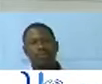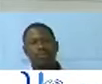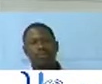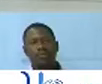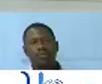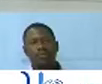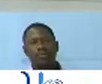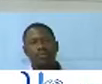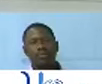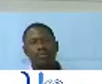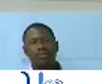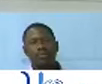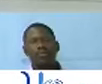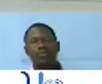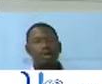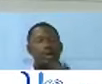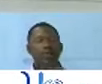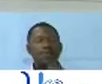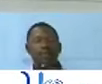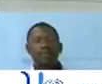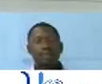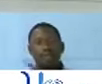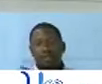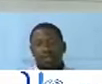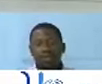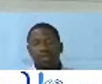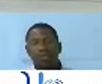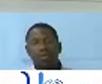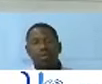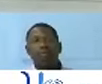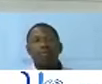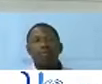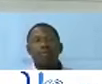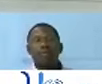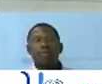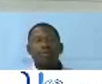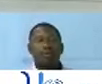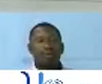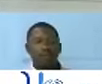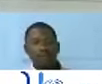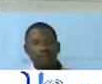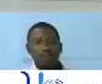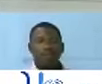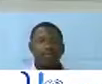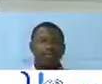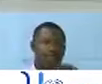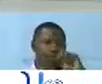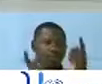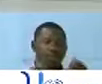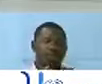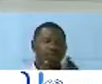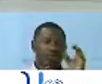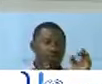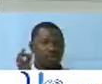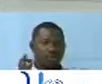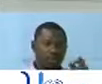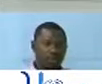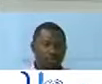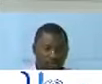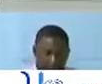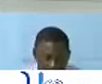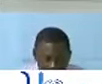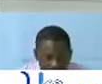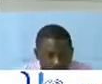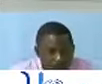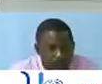for the resignation of the Chief Justice. Te di sakku itamé nak ci folé ko Chief Justice. Reminding us that we are not